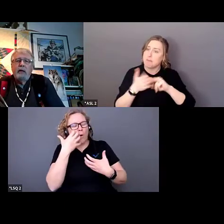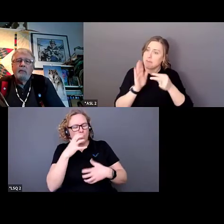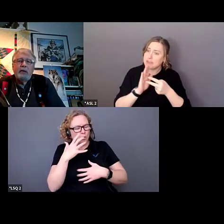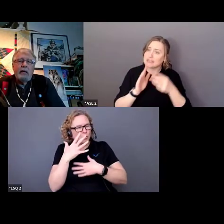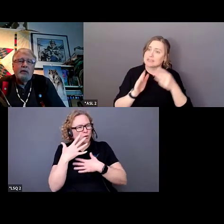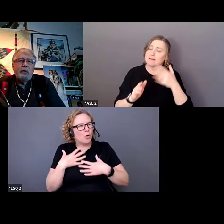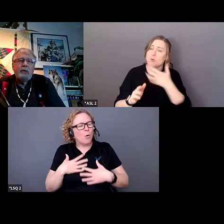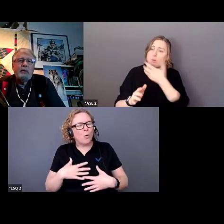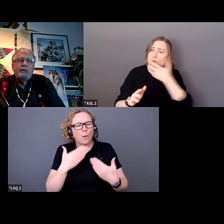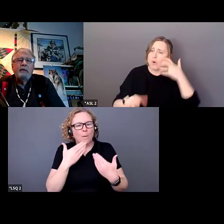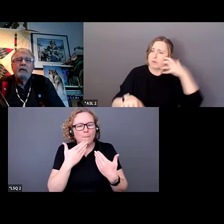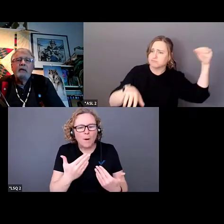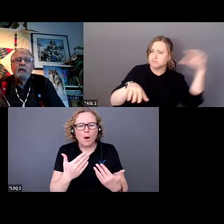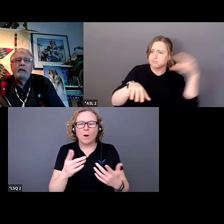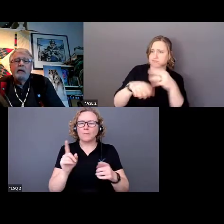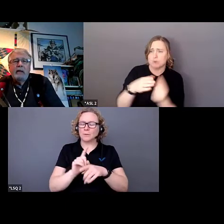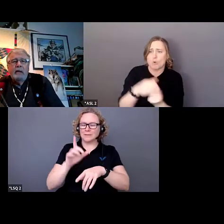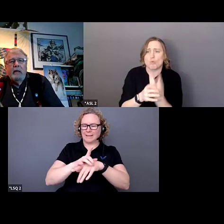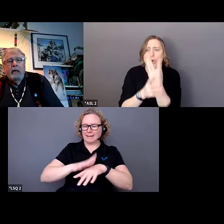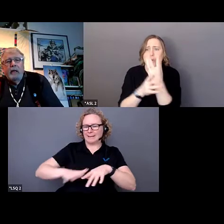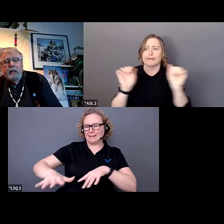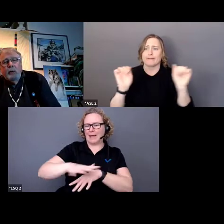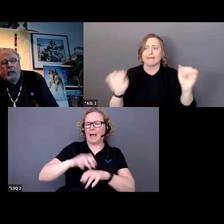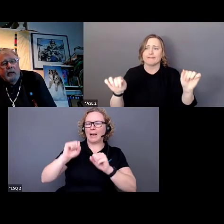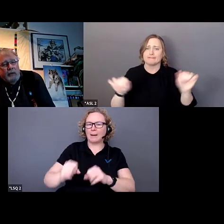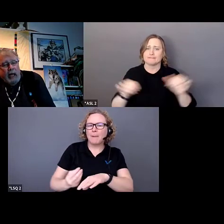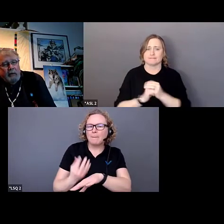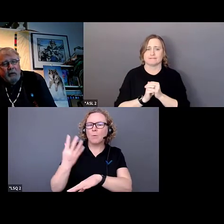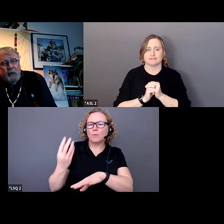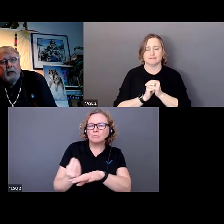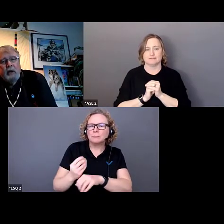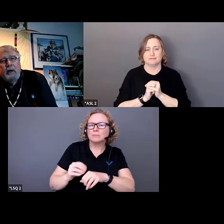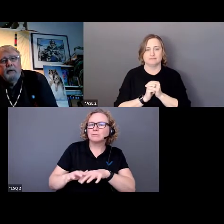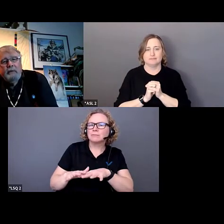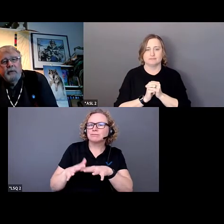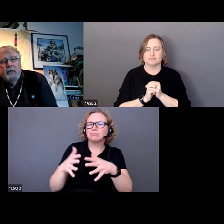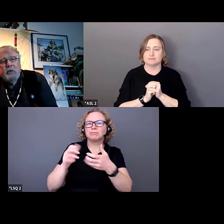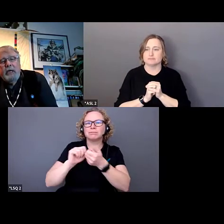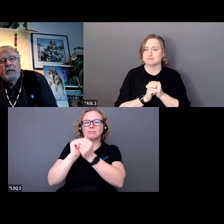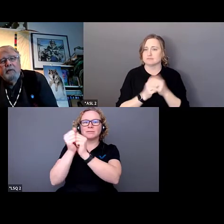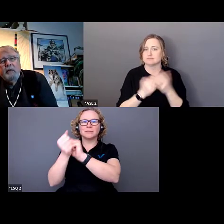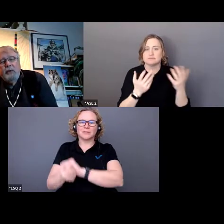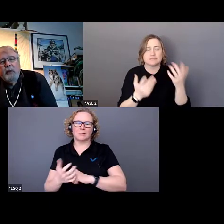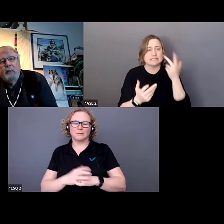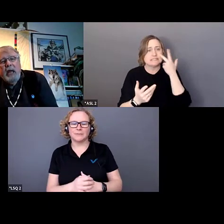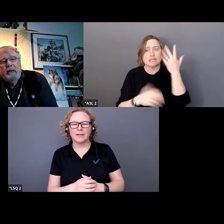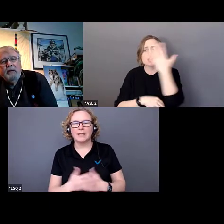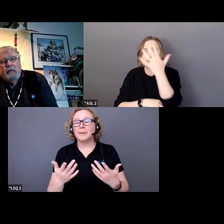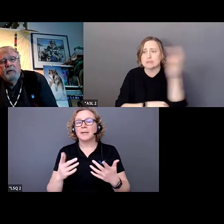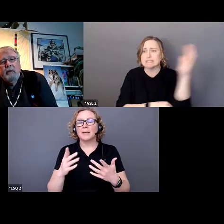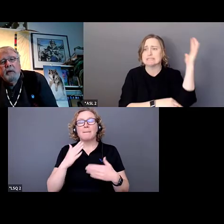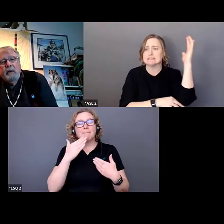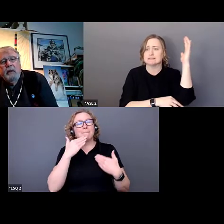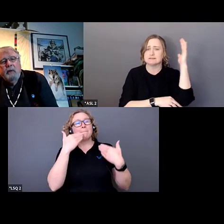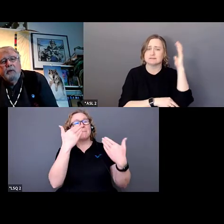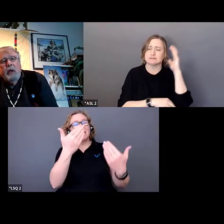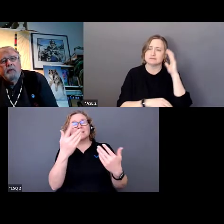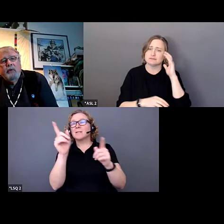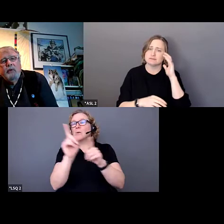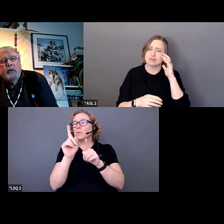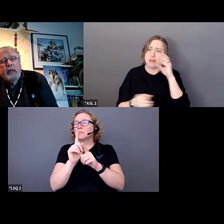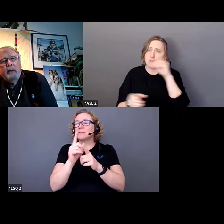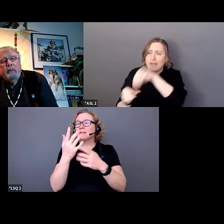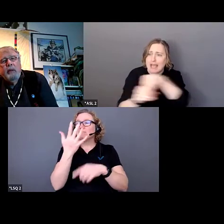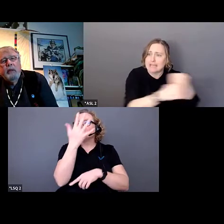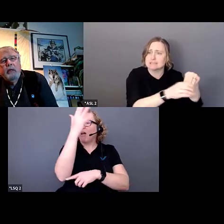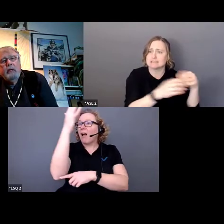fullest of their potential. And we give thanks, Creator, for the trees and for the plants. We're